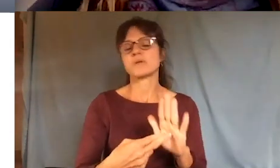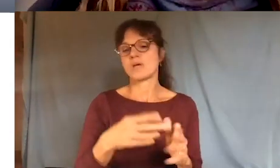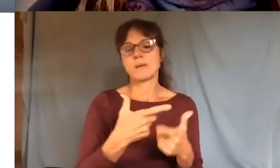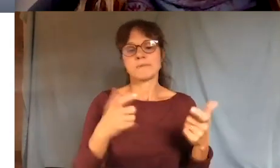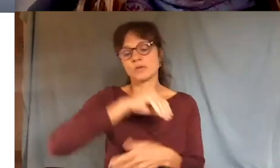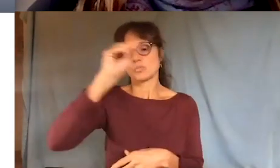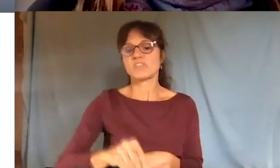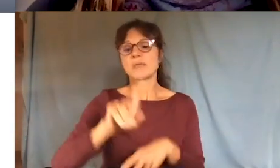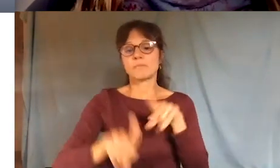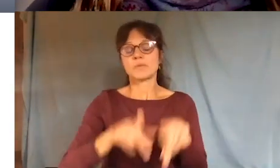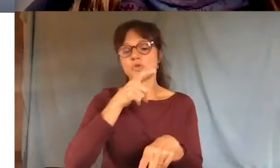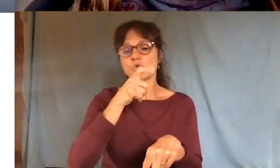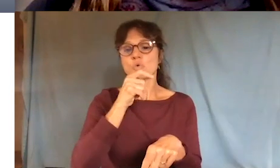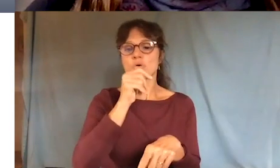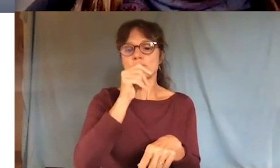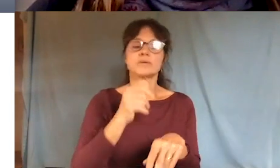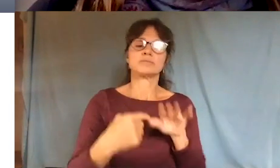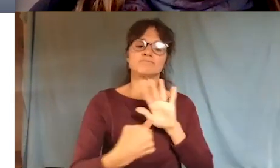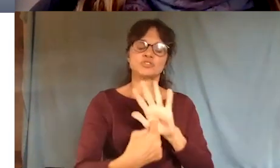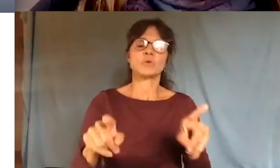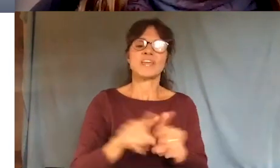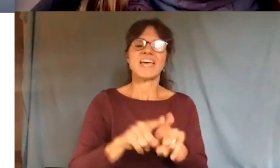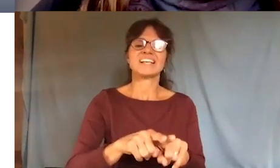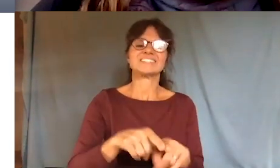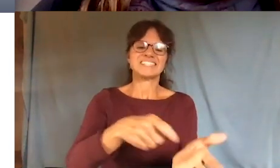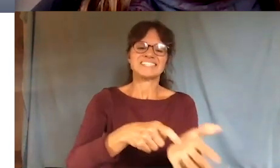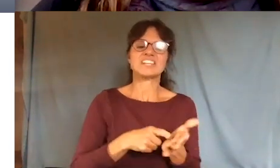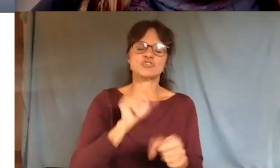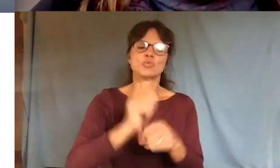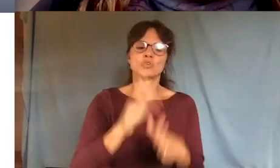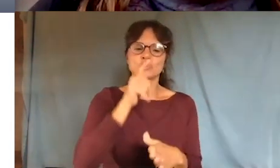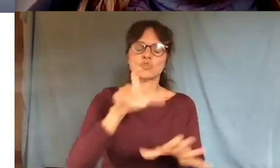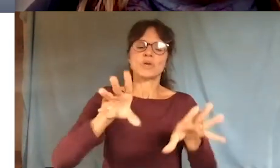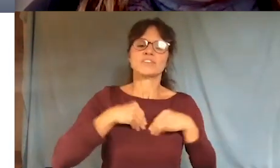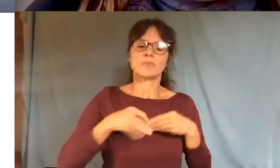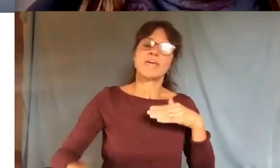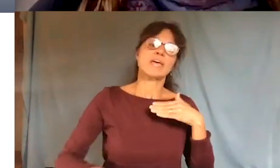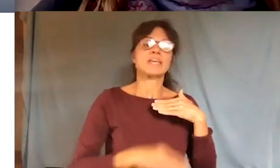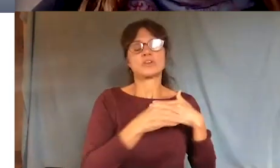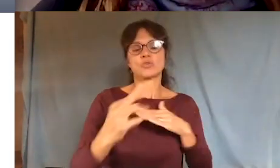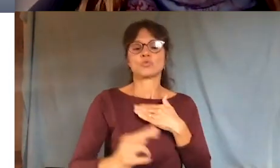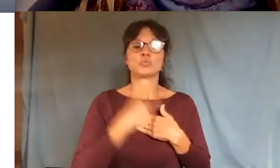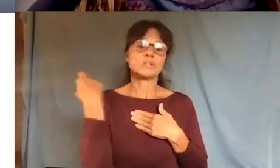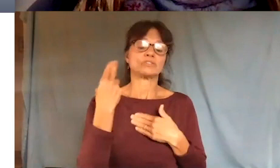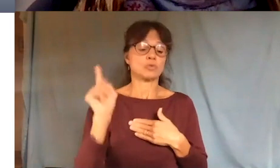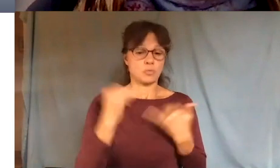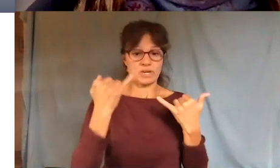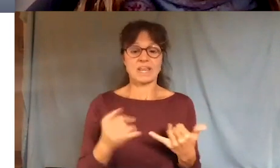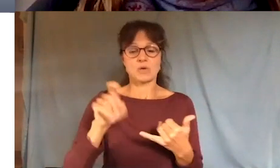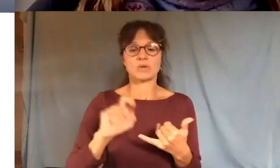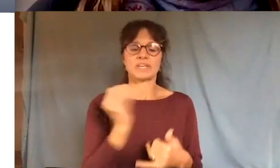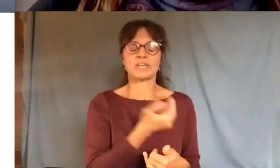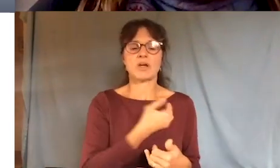percentage of people who are deemed essential workers and take on additional risks. So where are we now? We need